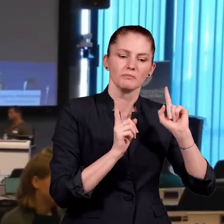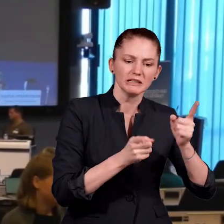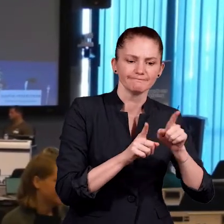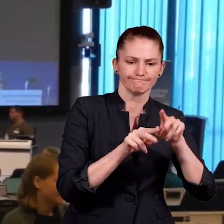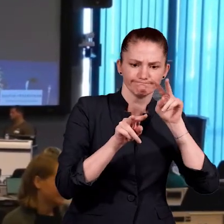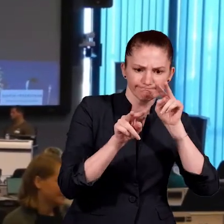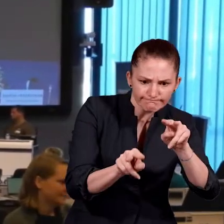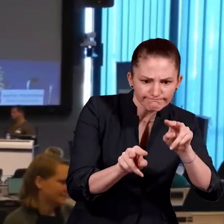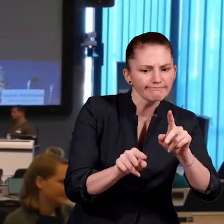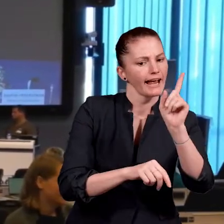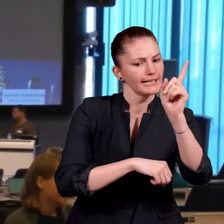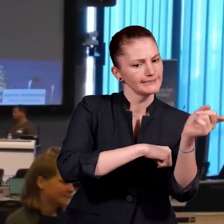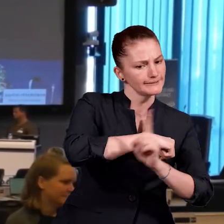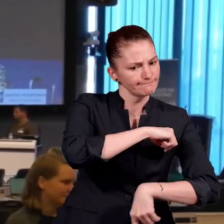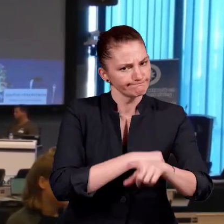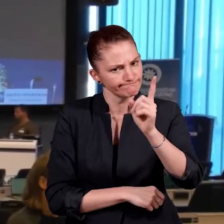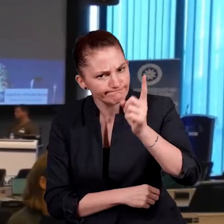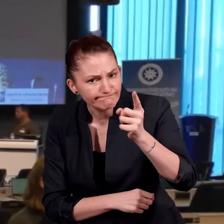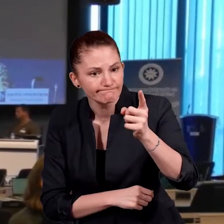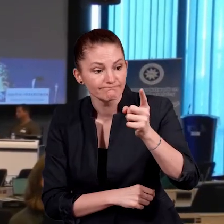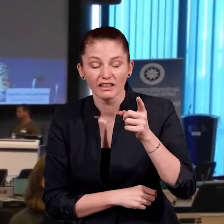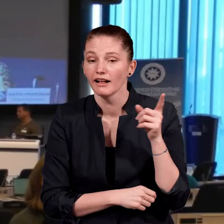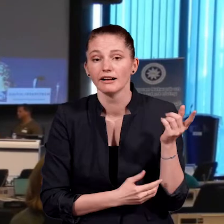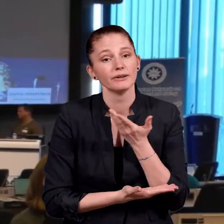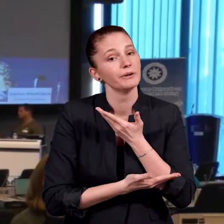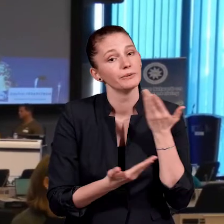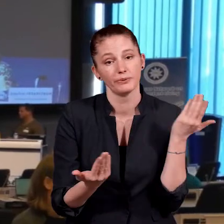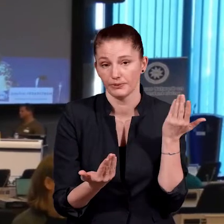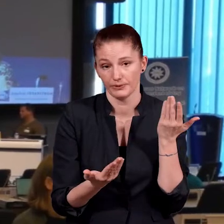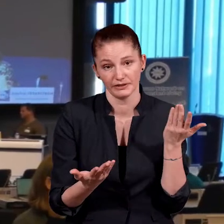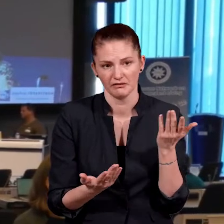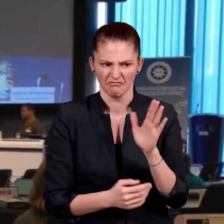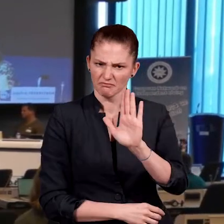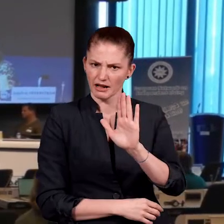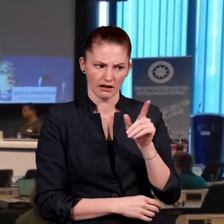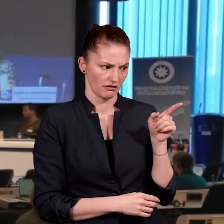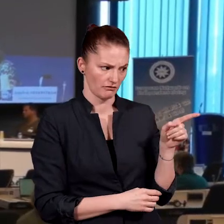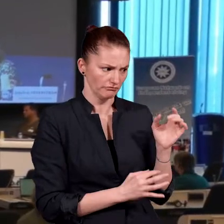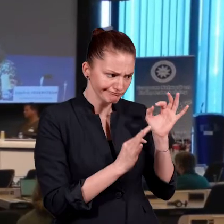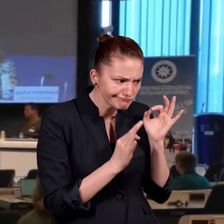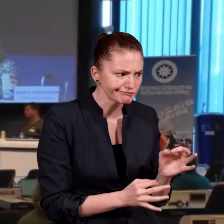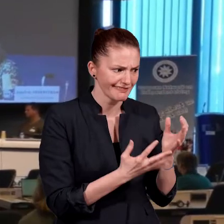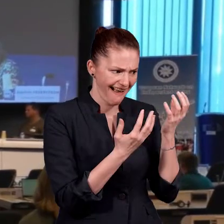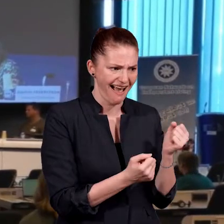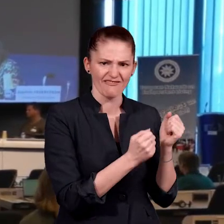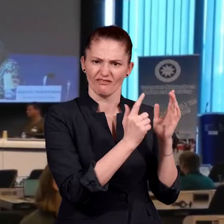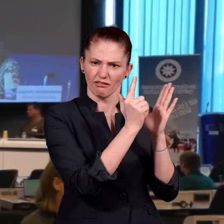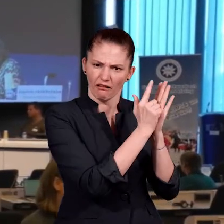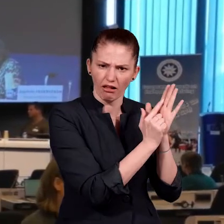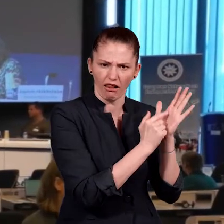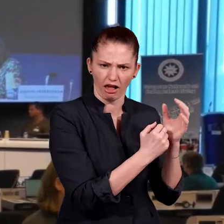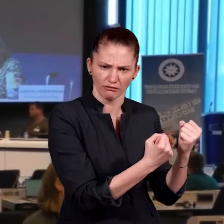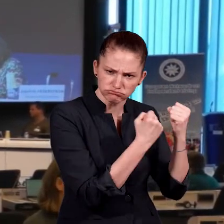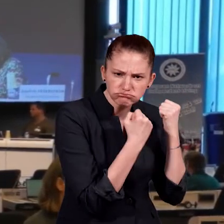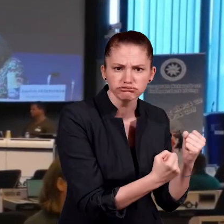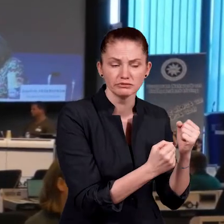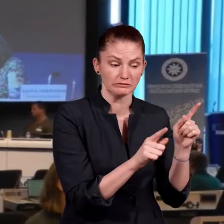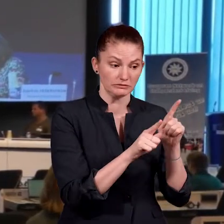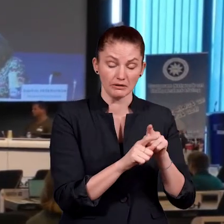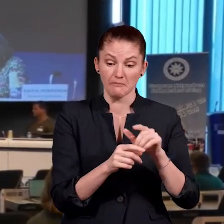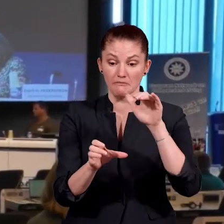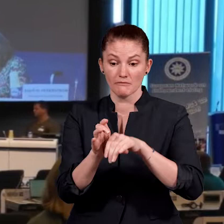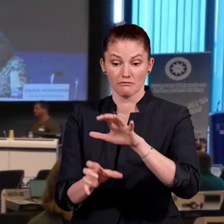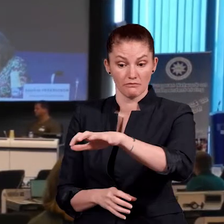legal basis provided by the EU's and the Member States' ratification of the CRPD,